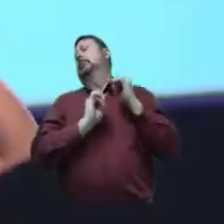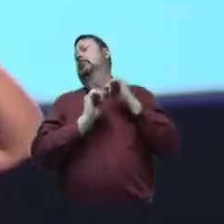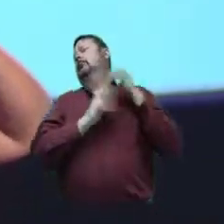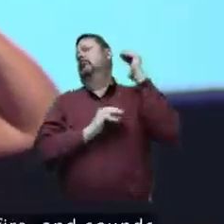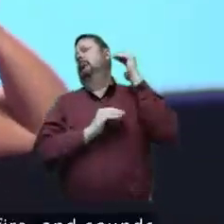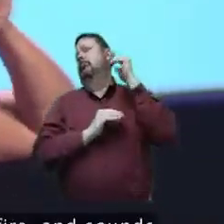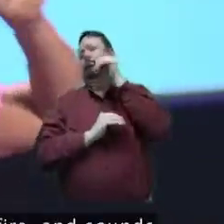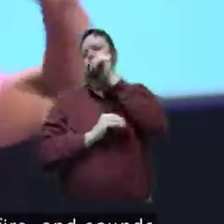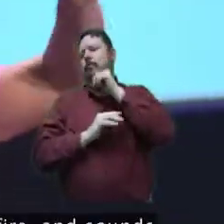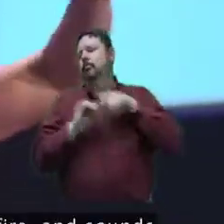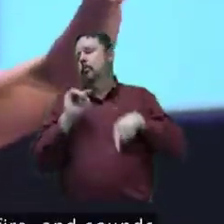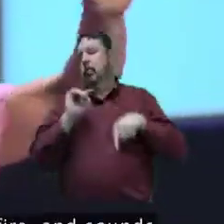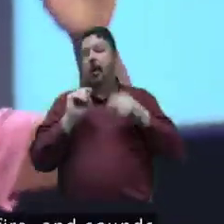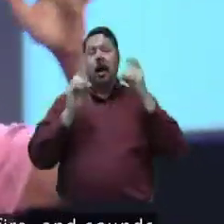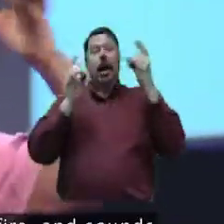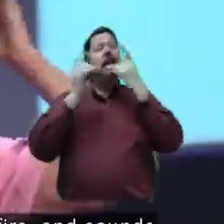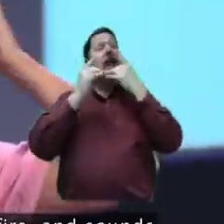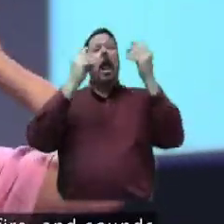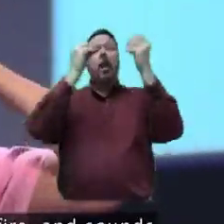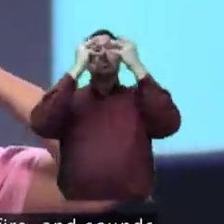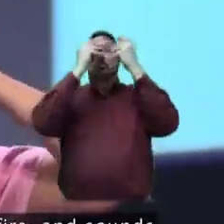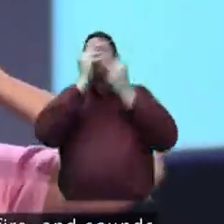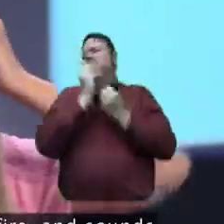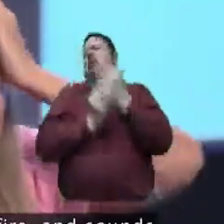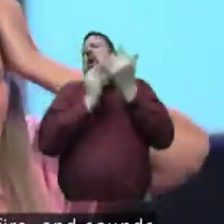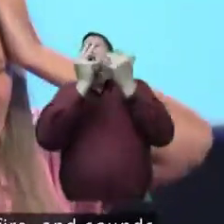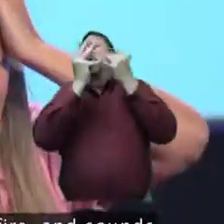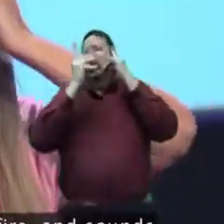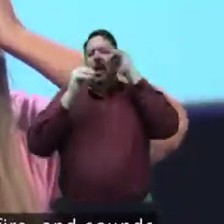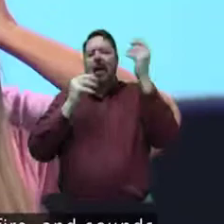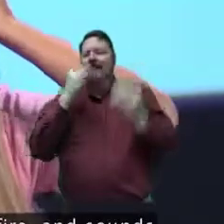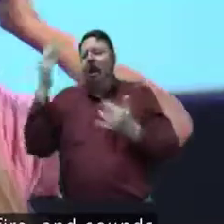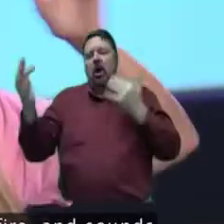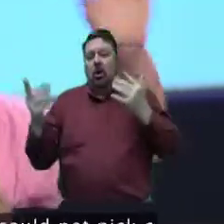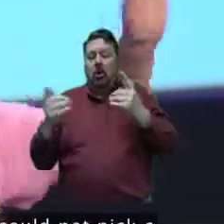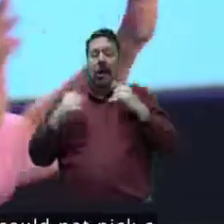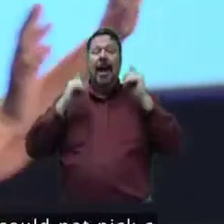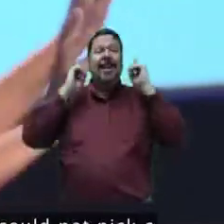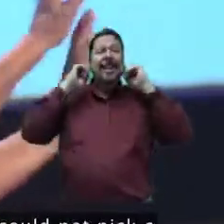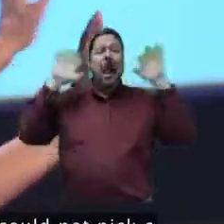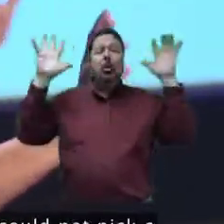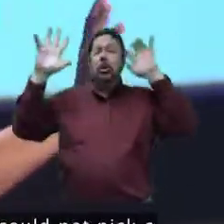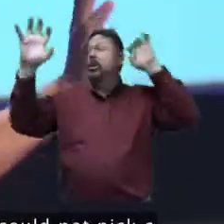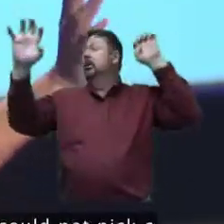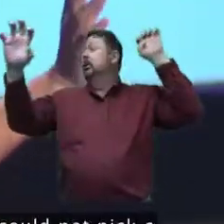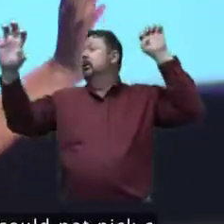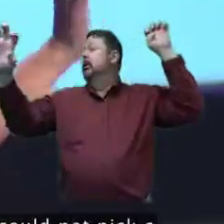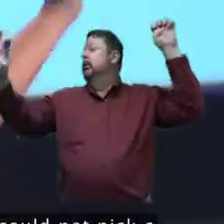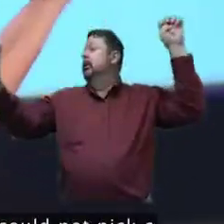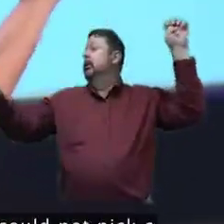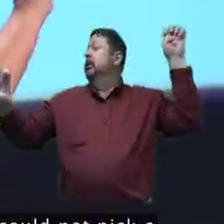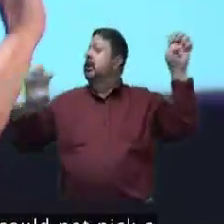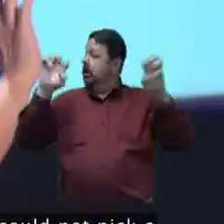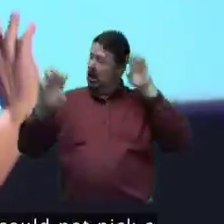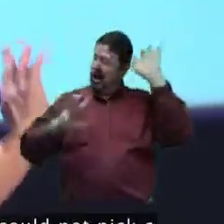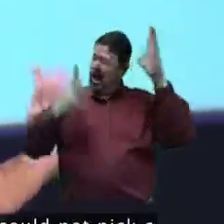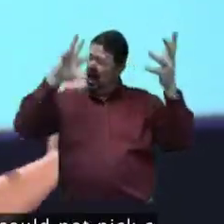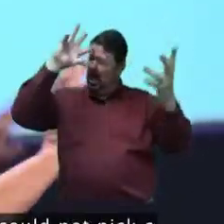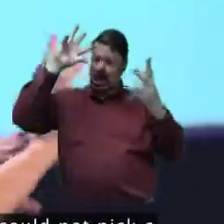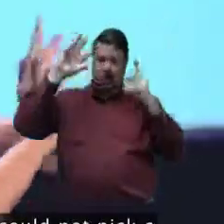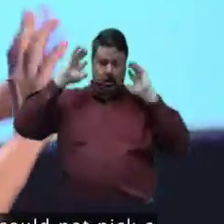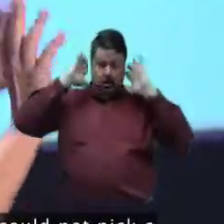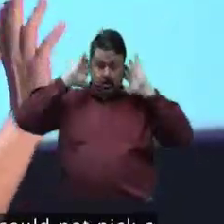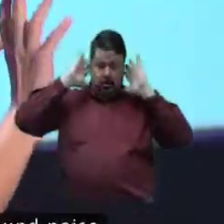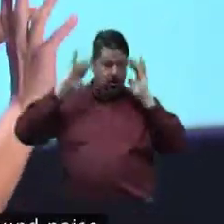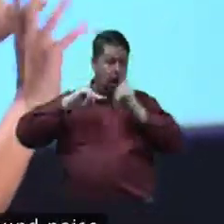pain. Light burned my brain like wildfire, and sounds were so loud and chaotic that